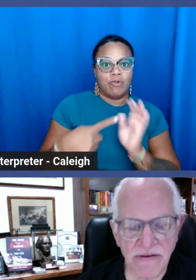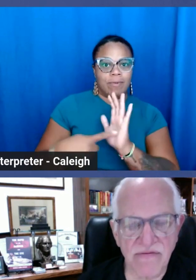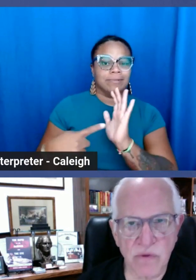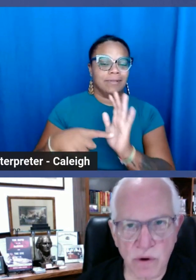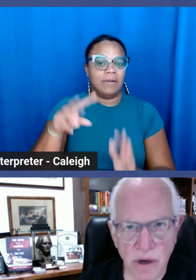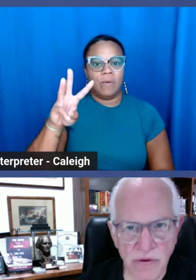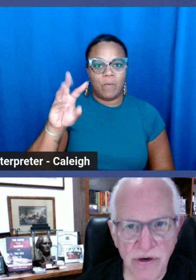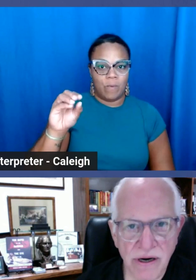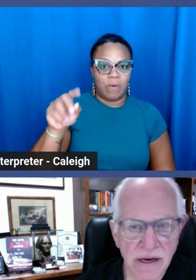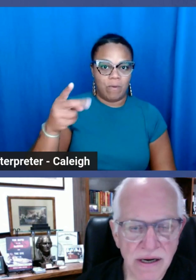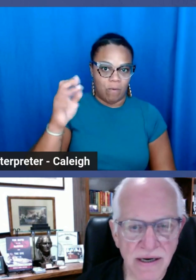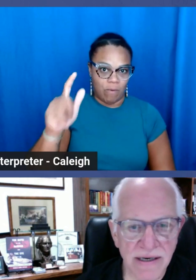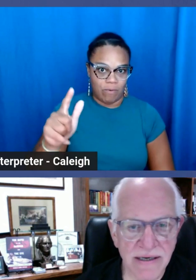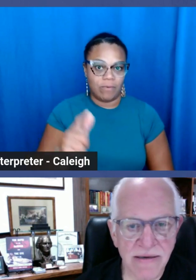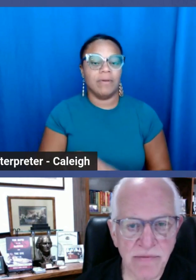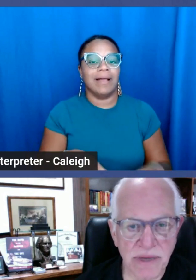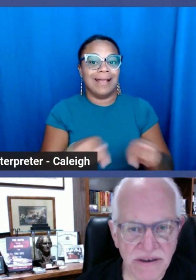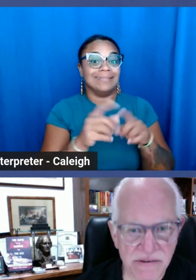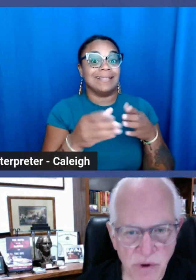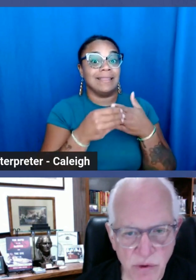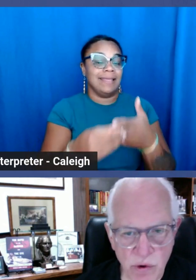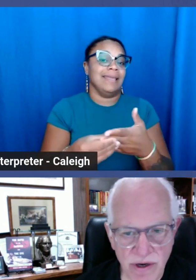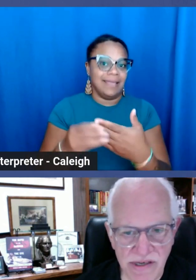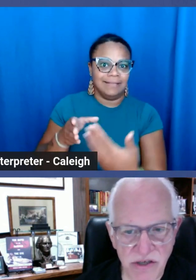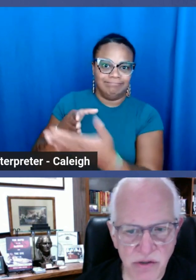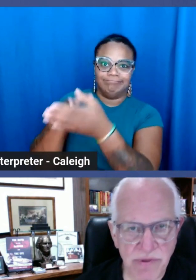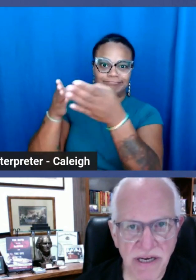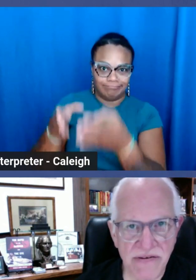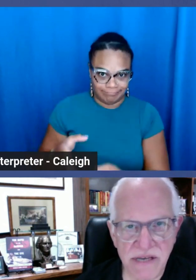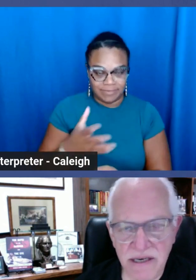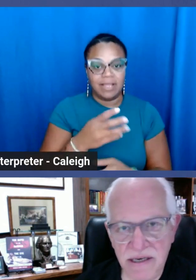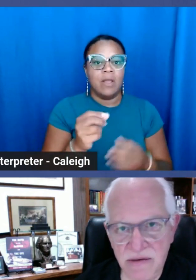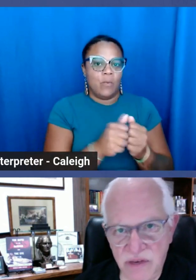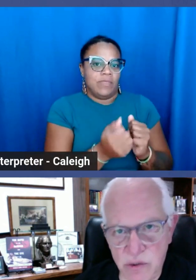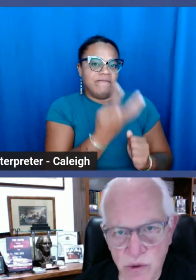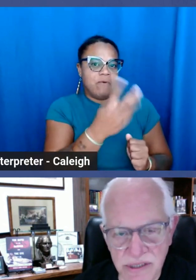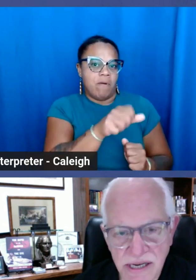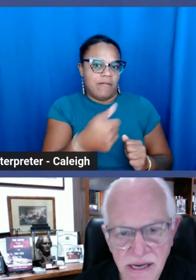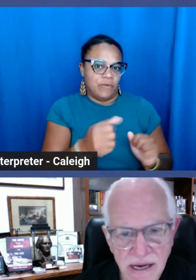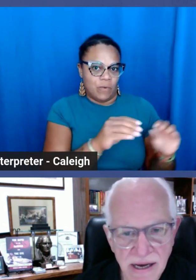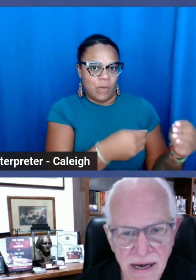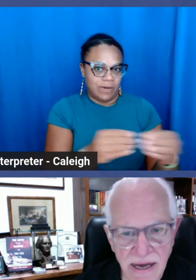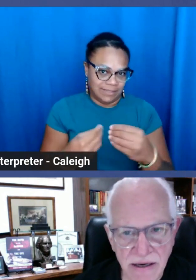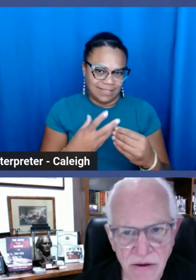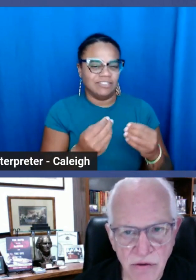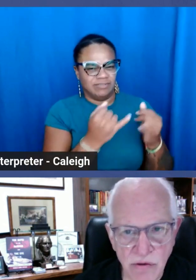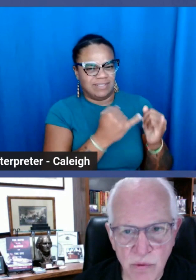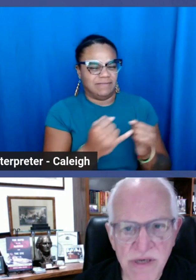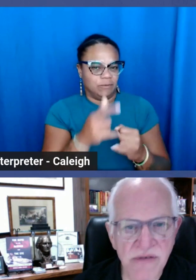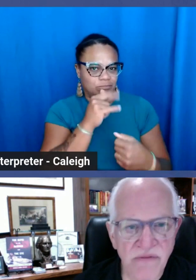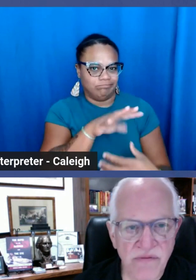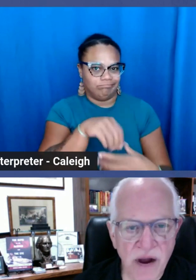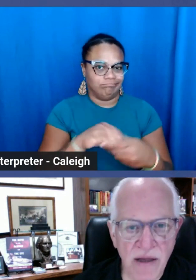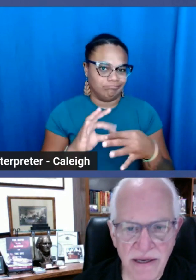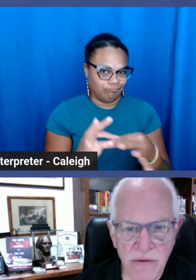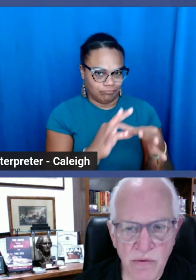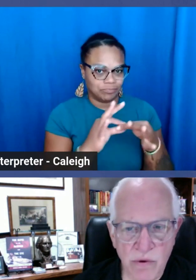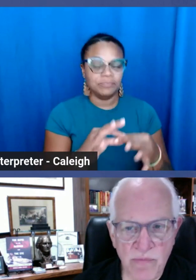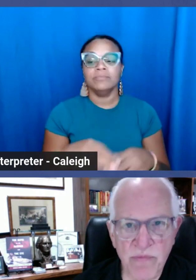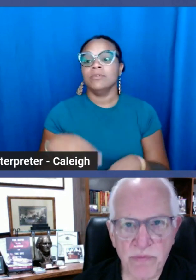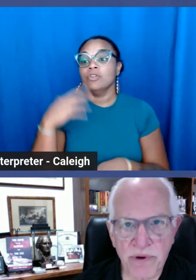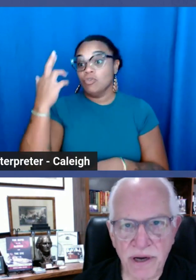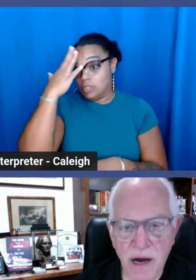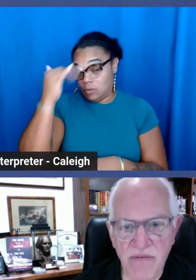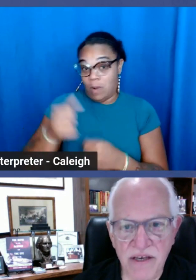plaintiff and 4 other plaintiffs, both organizational plaintiffs and individuals. And the reason for filing it